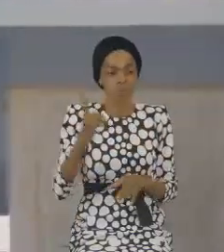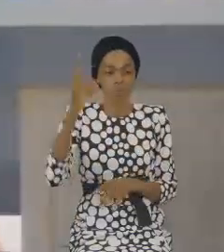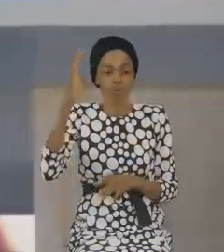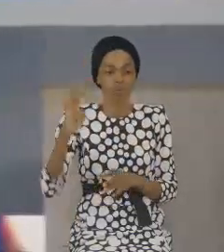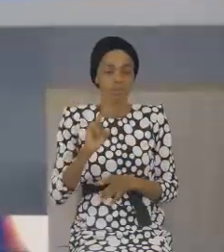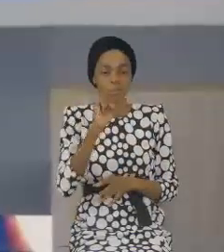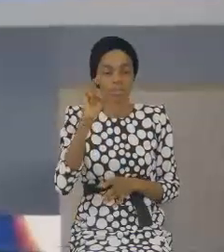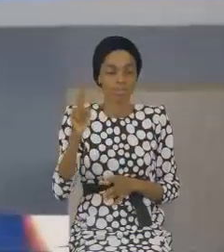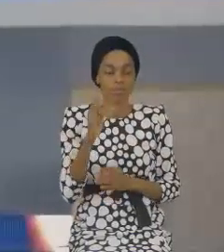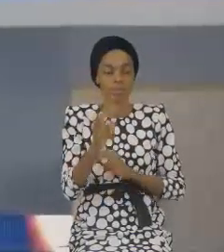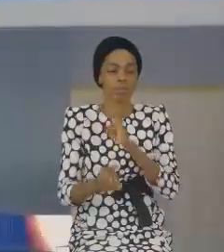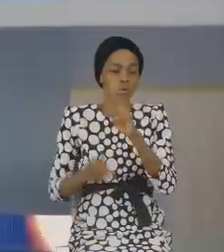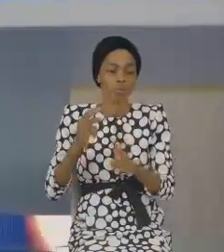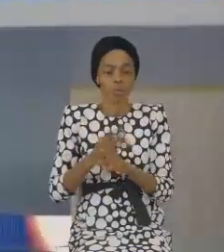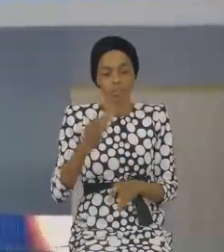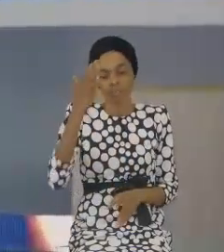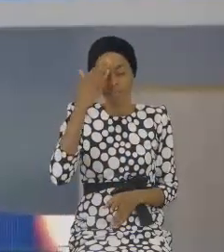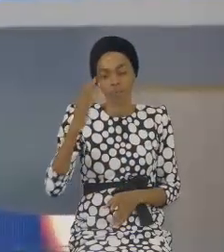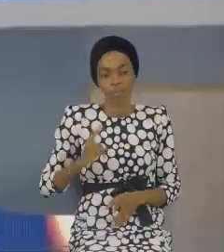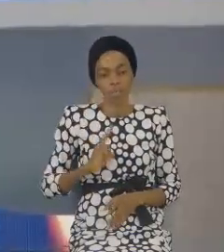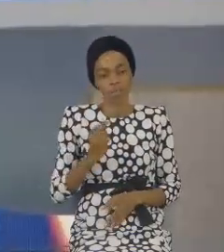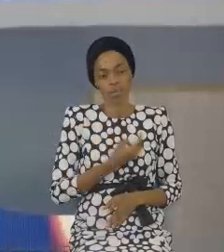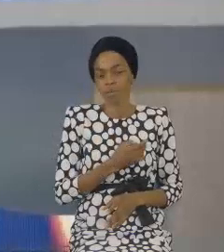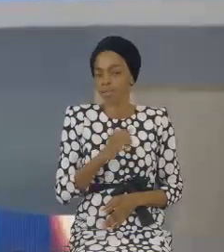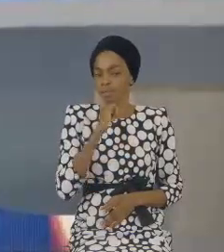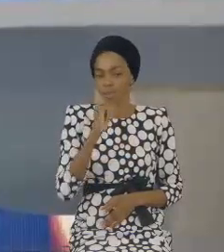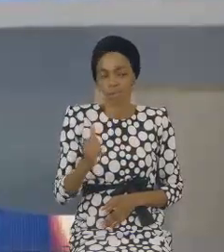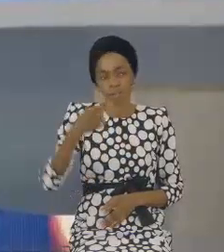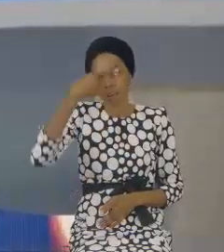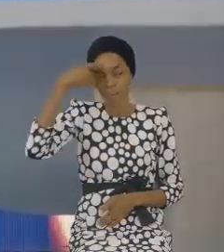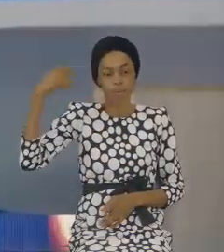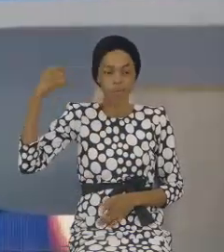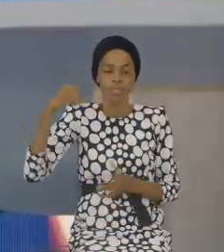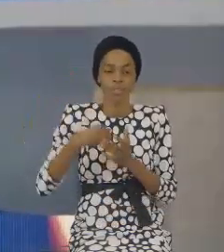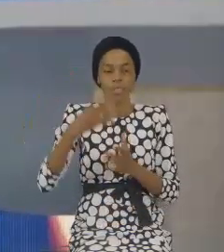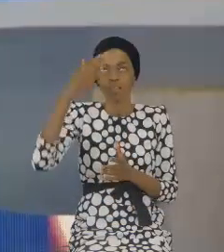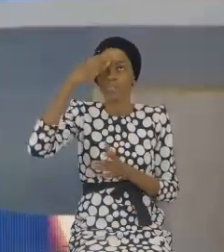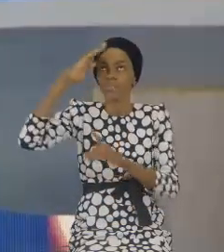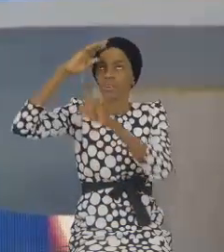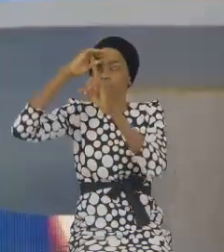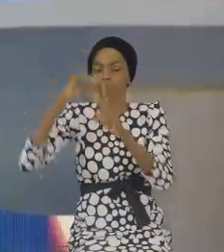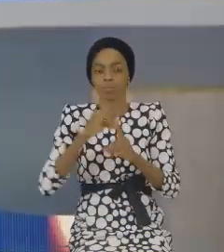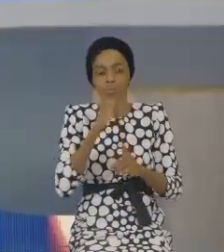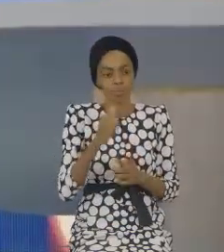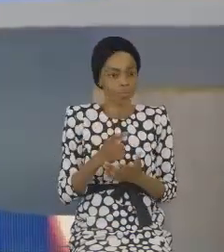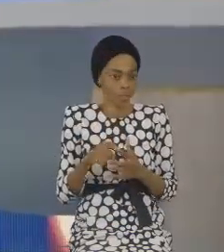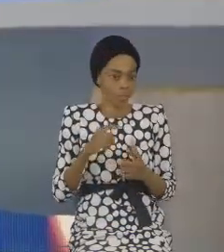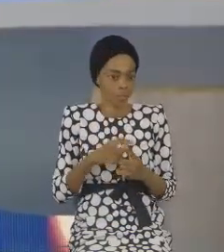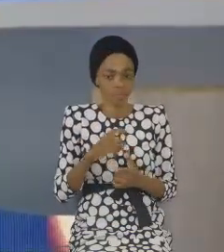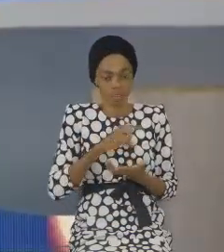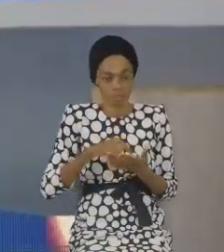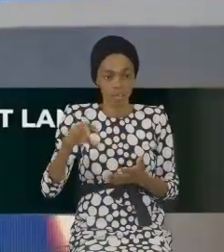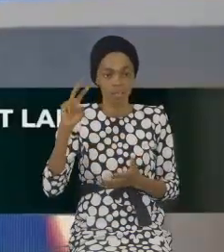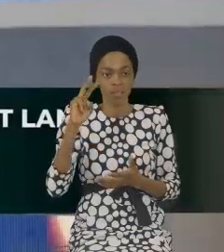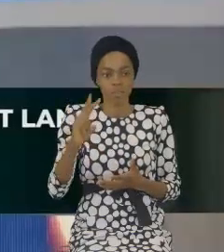Therefore the world knoweth us not, because it knew him not. And then in verse 2,